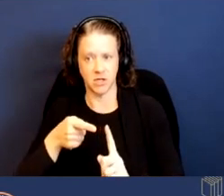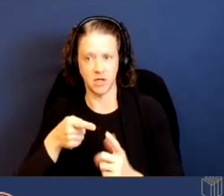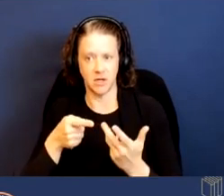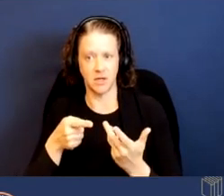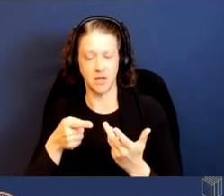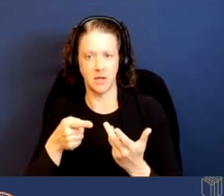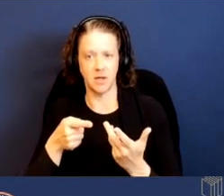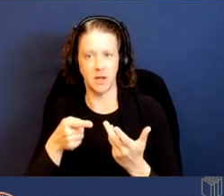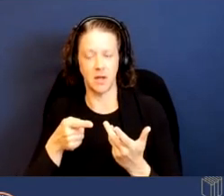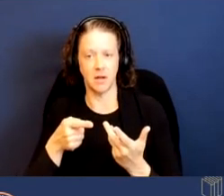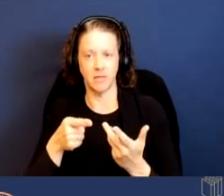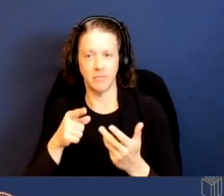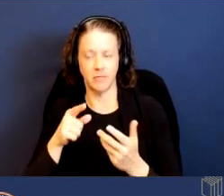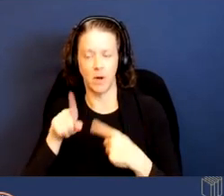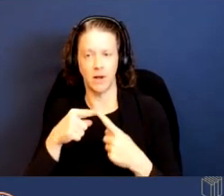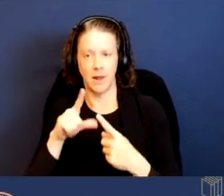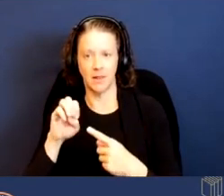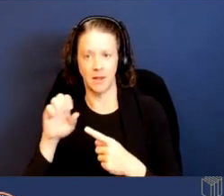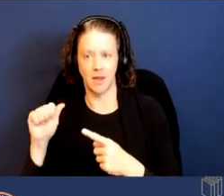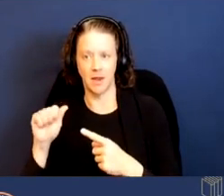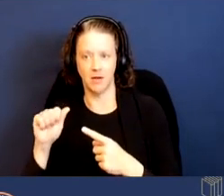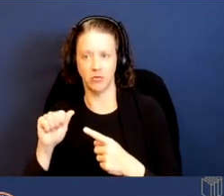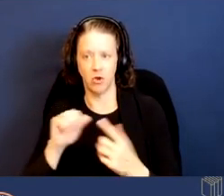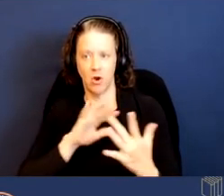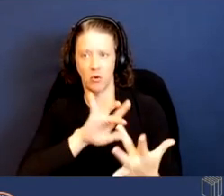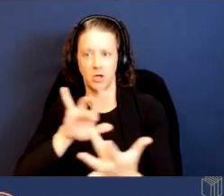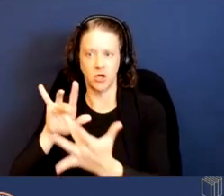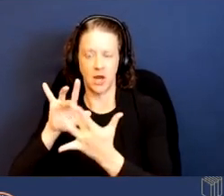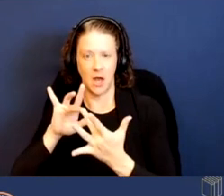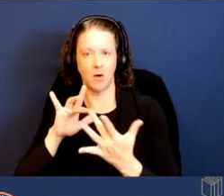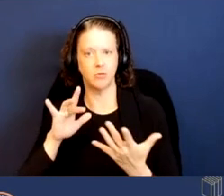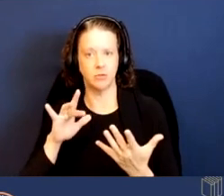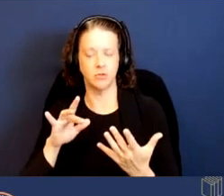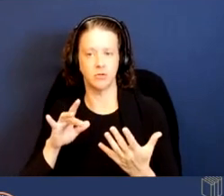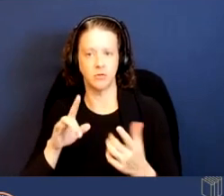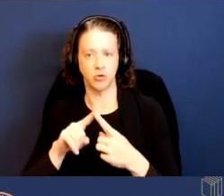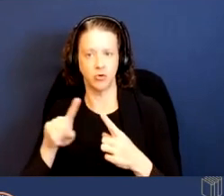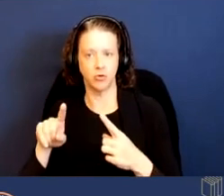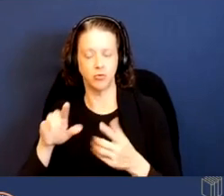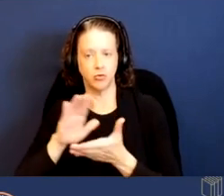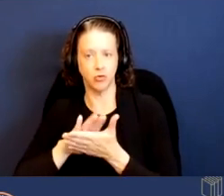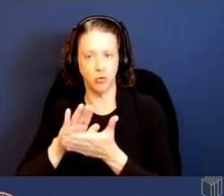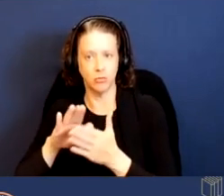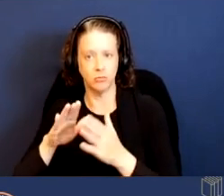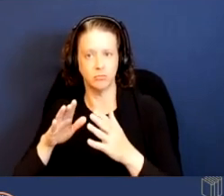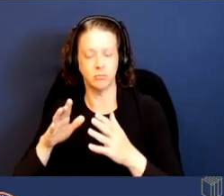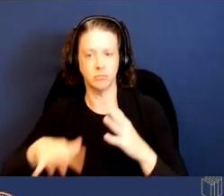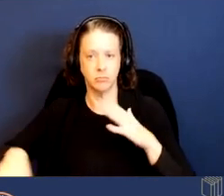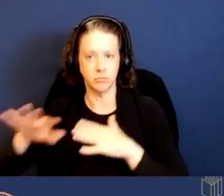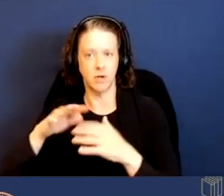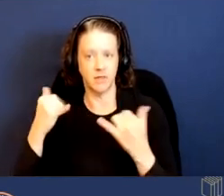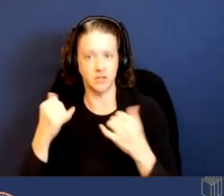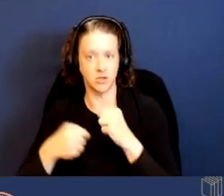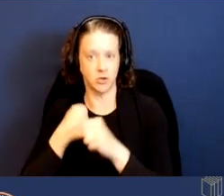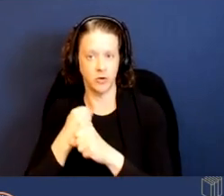as LEAs are reaching out to families to welcome them back to school campuses this year. Again, reaching out